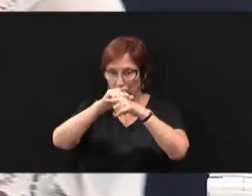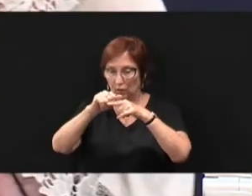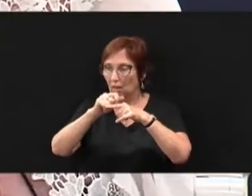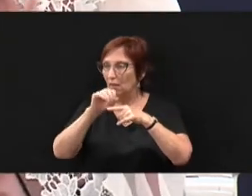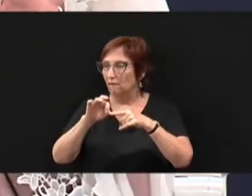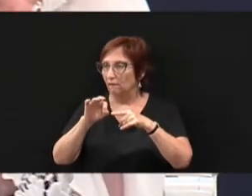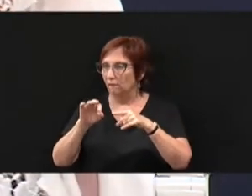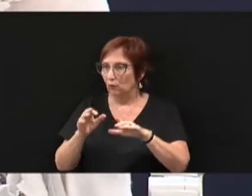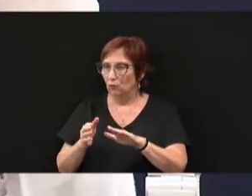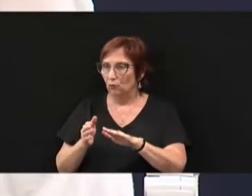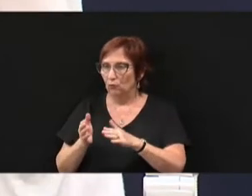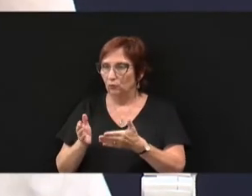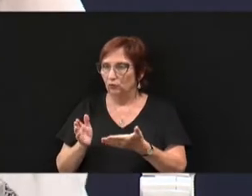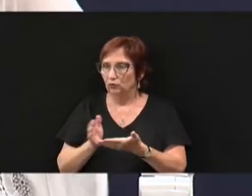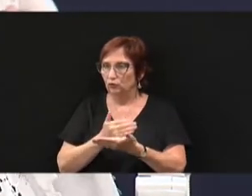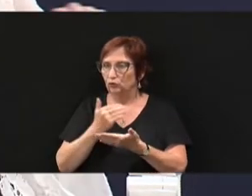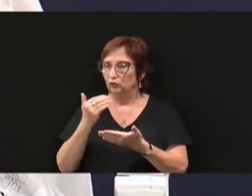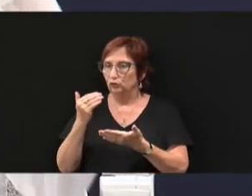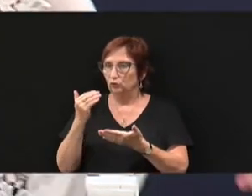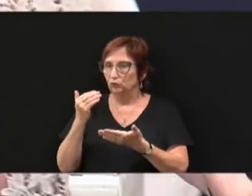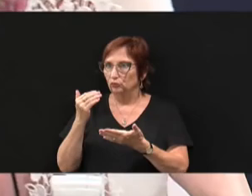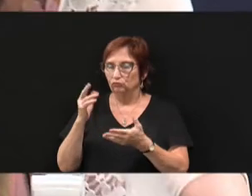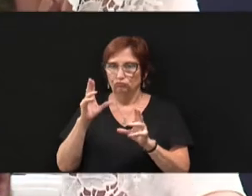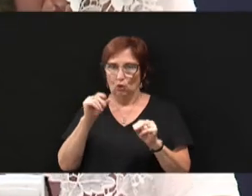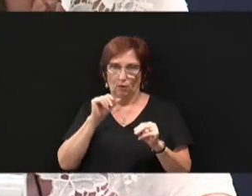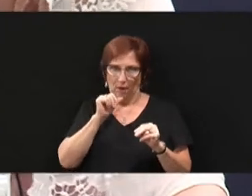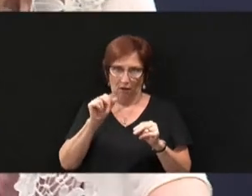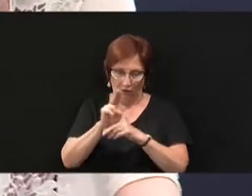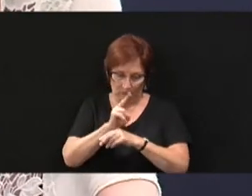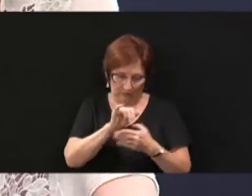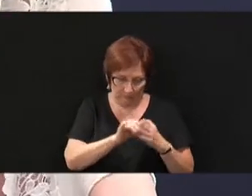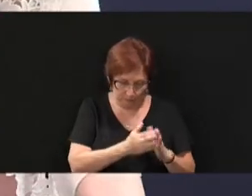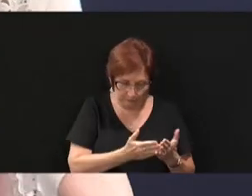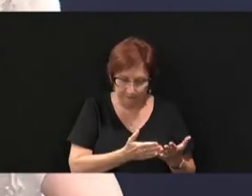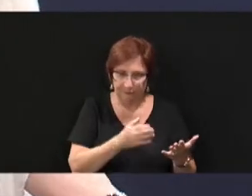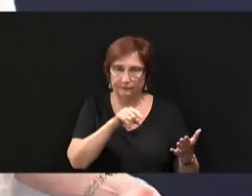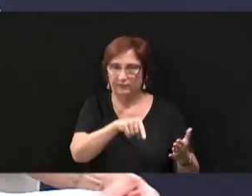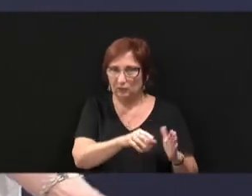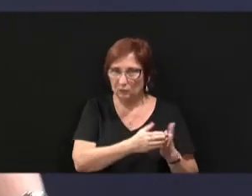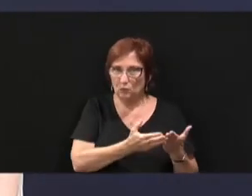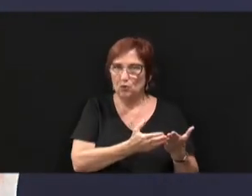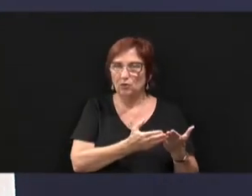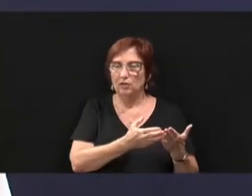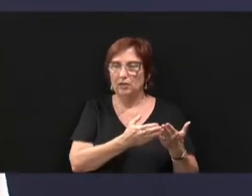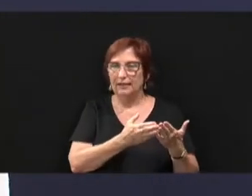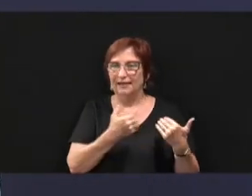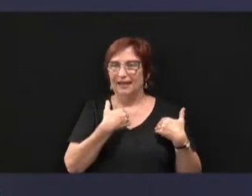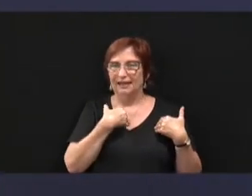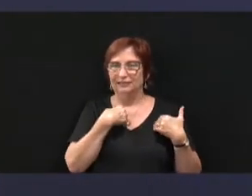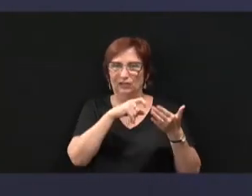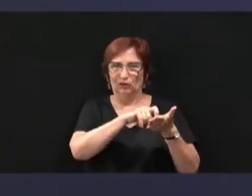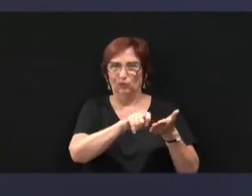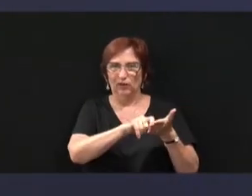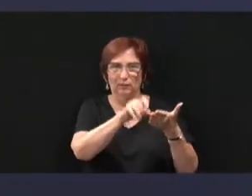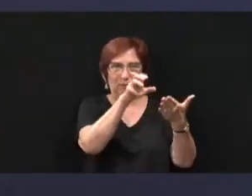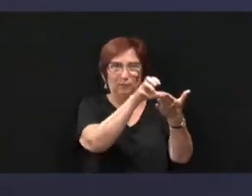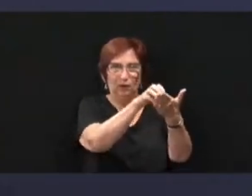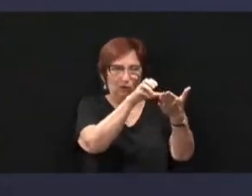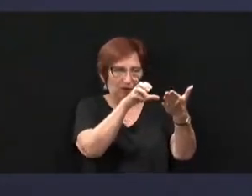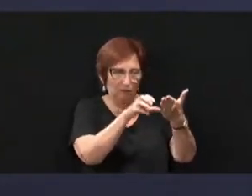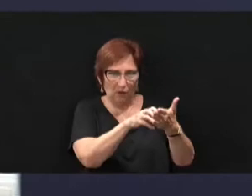OG, actually, I'm not going to do it with this book. This book puts it in a paragraph form when it talks